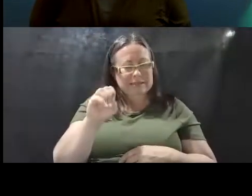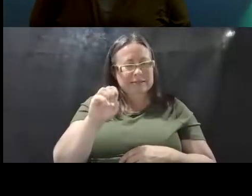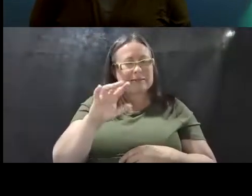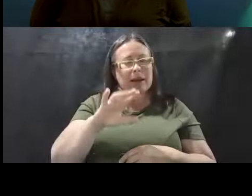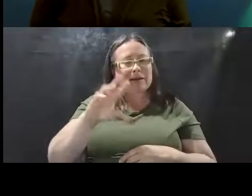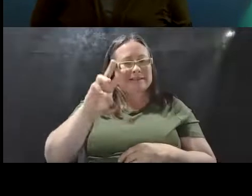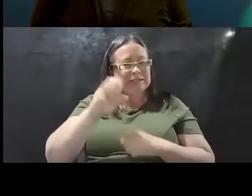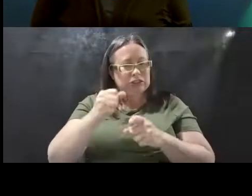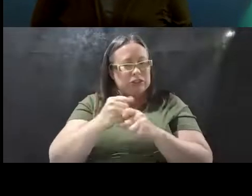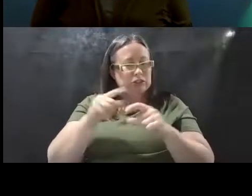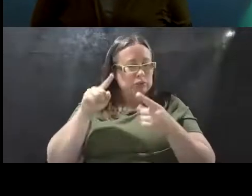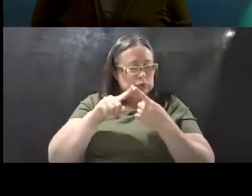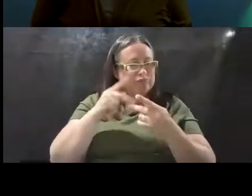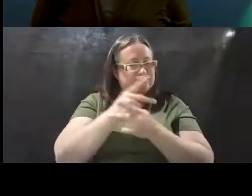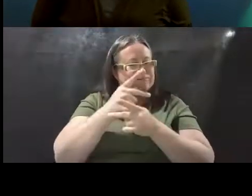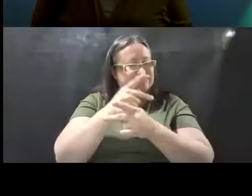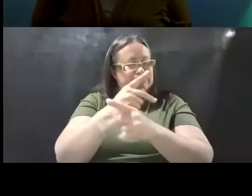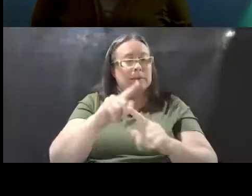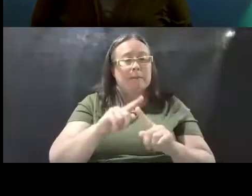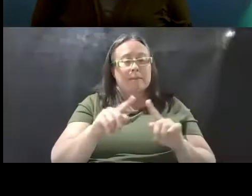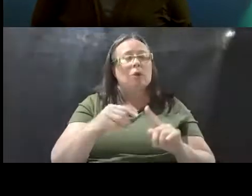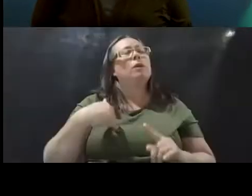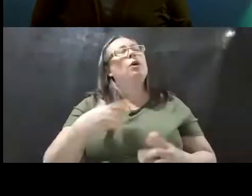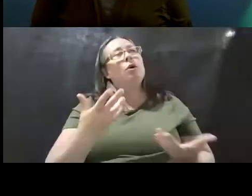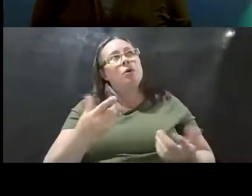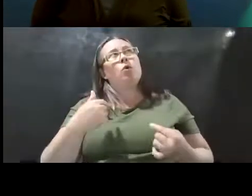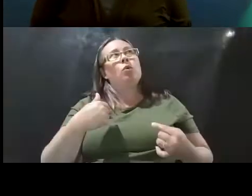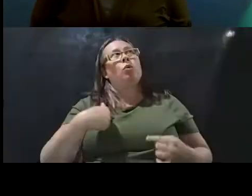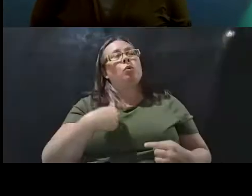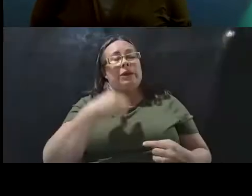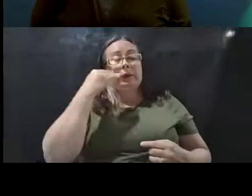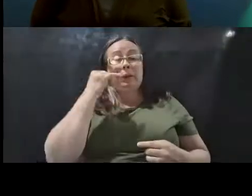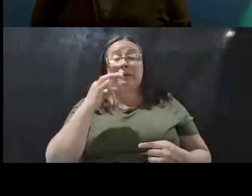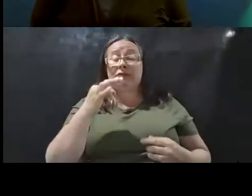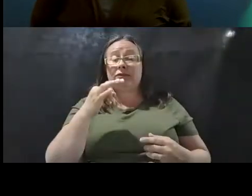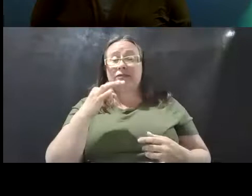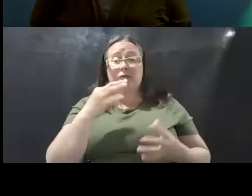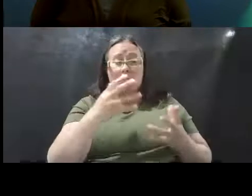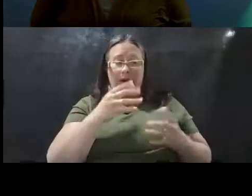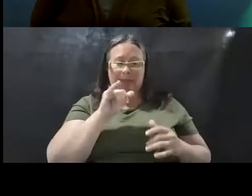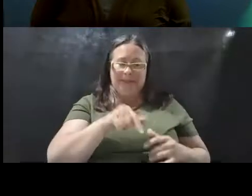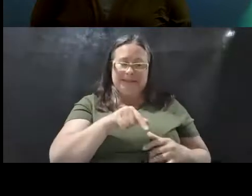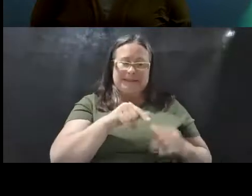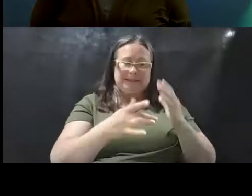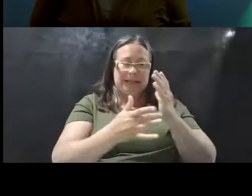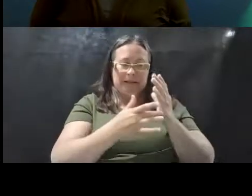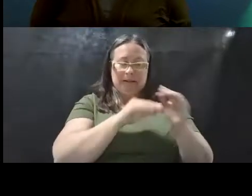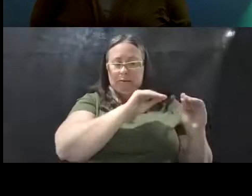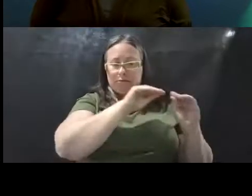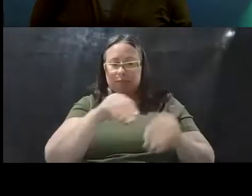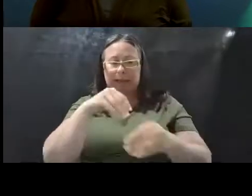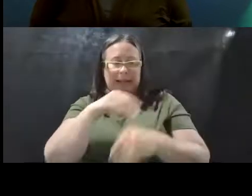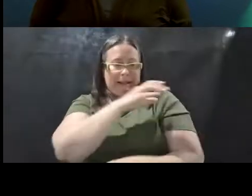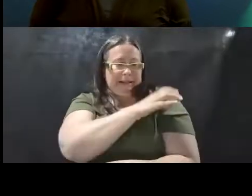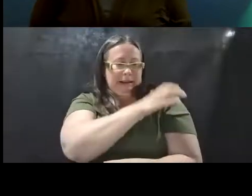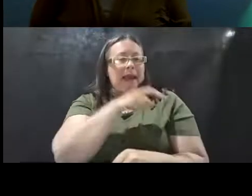the end, they were able to come up. We knew if we ever wanted to get this technology into the clinic, we had to do it in a much safer